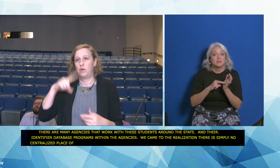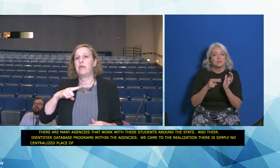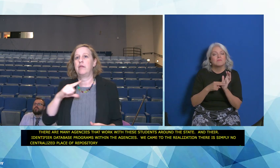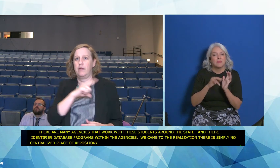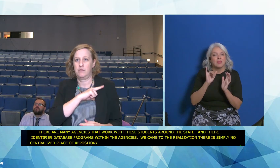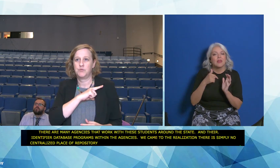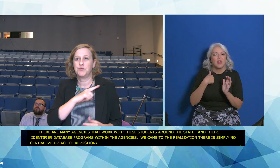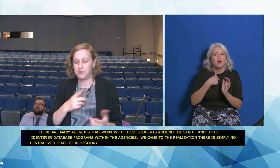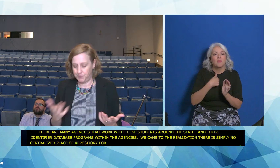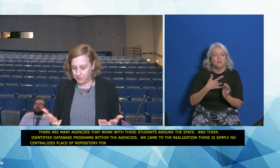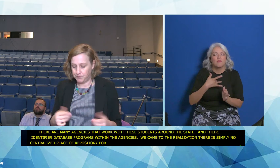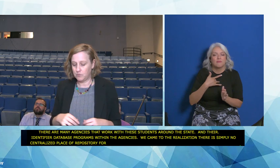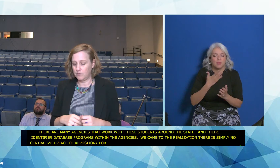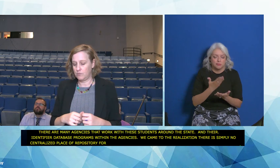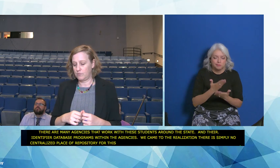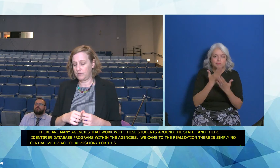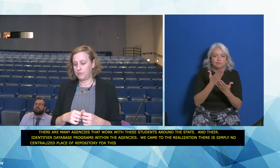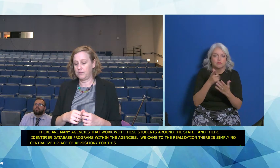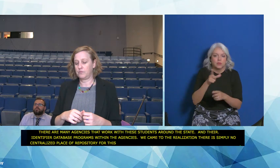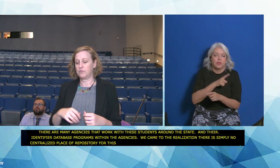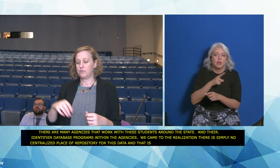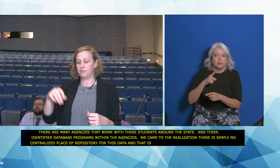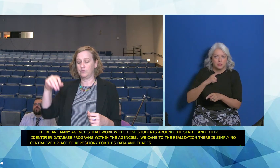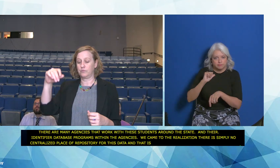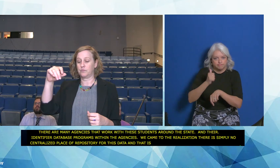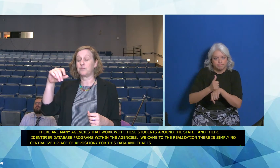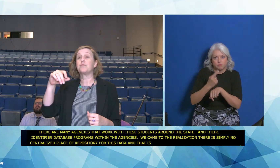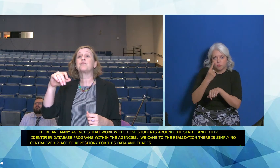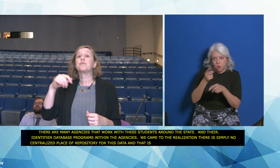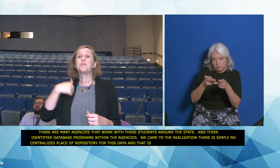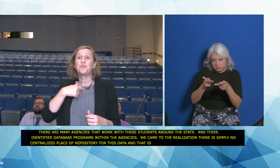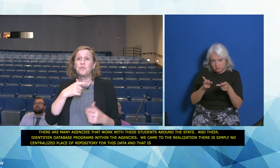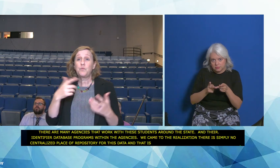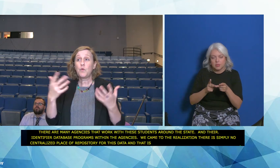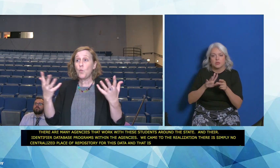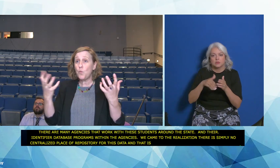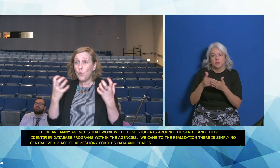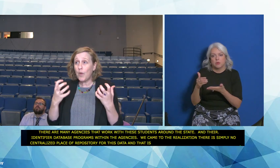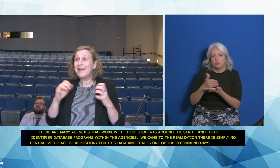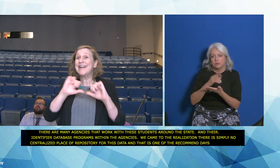of the primary recommendations to the legislature.